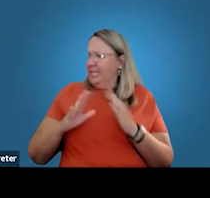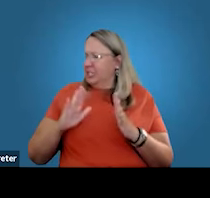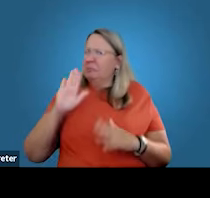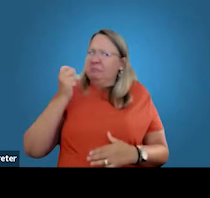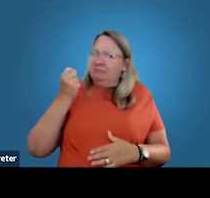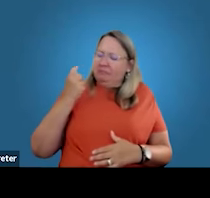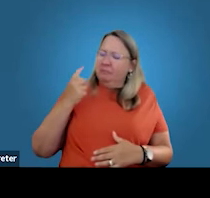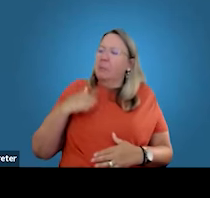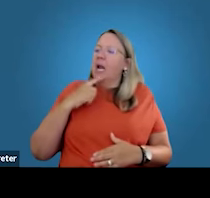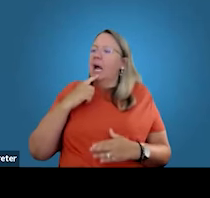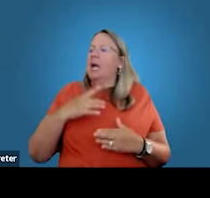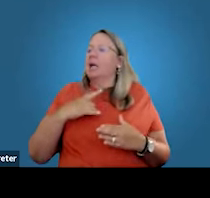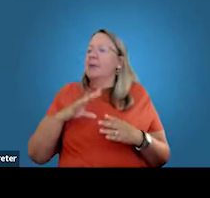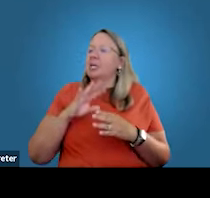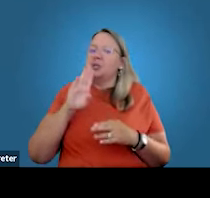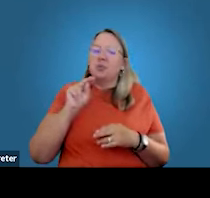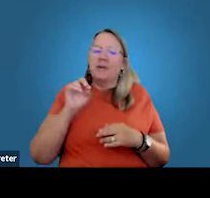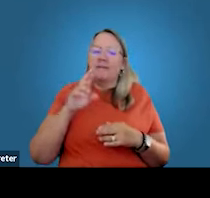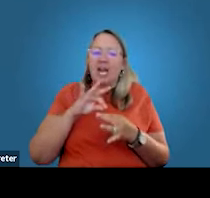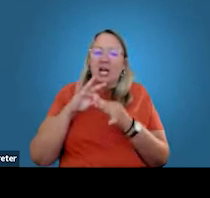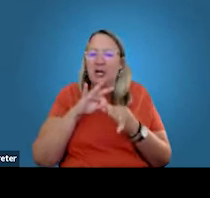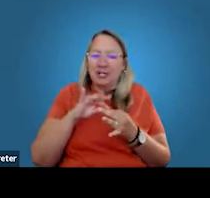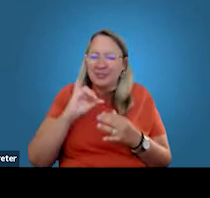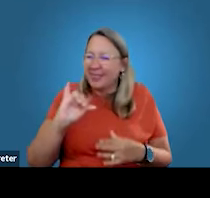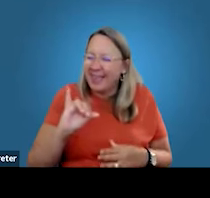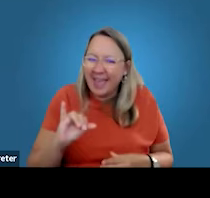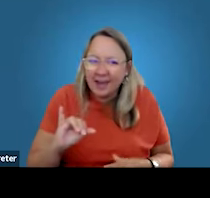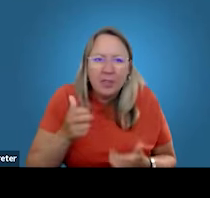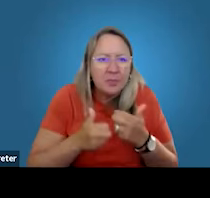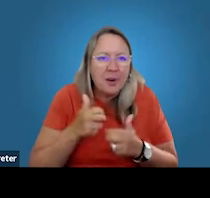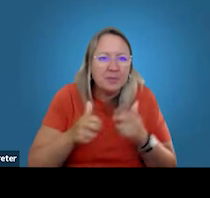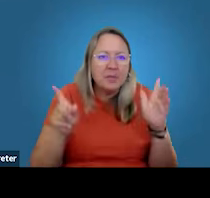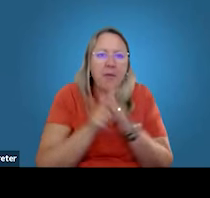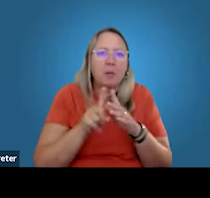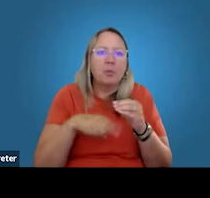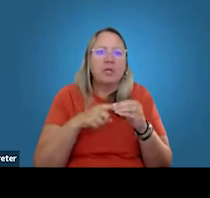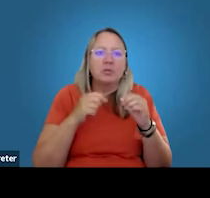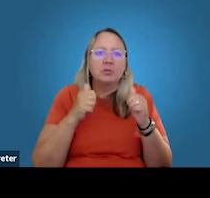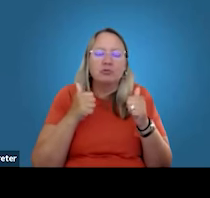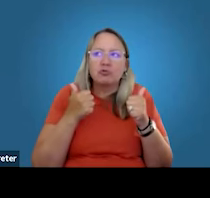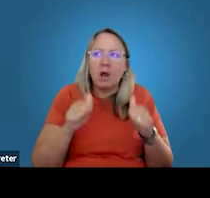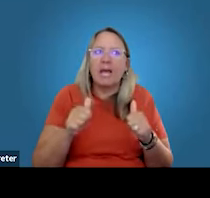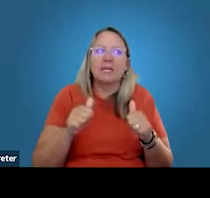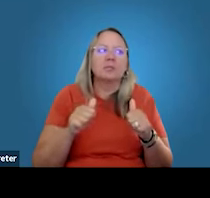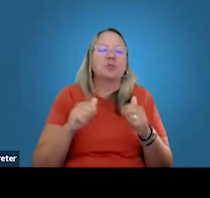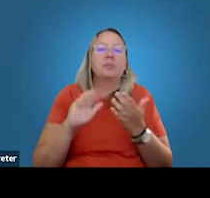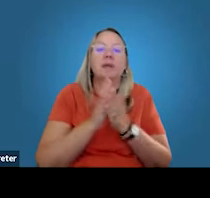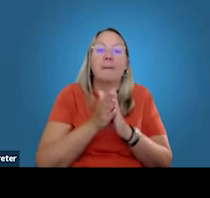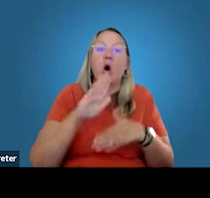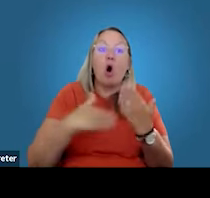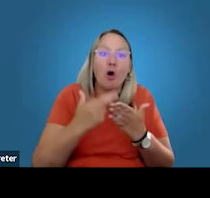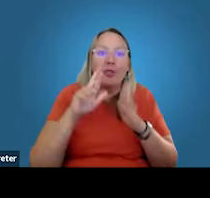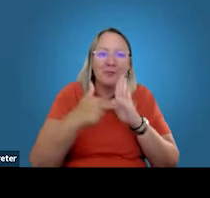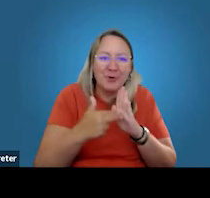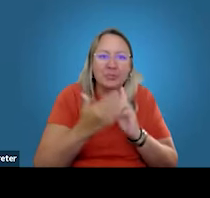and a unifier. It's the problems come when you try to be all things to all people. When you're trying to be all of these roles, you start to